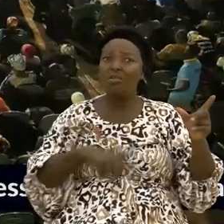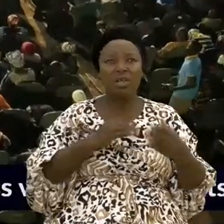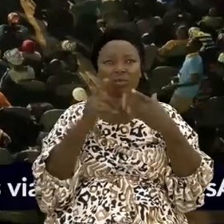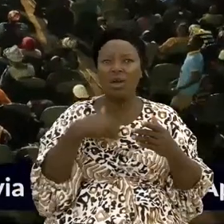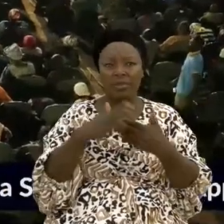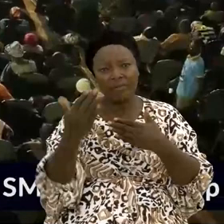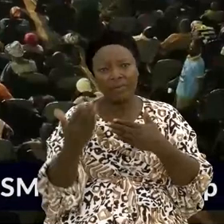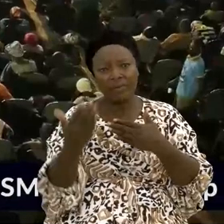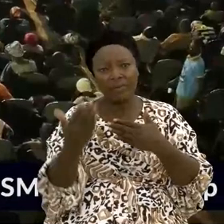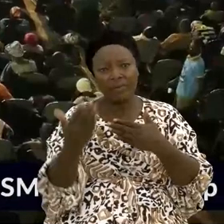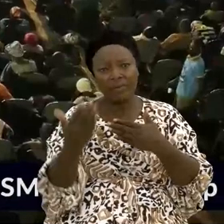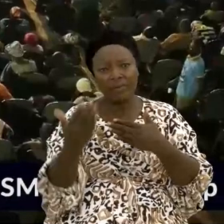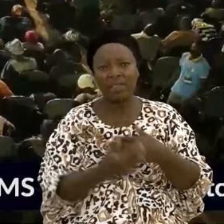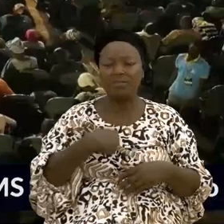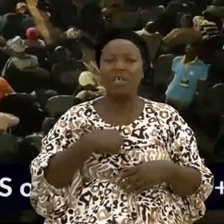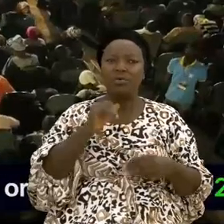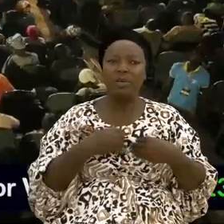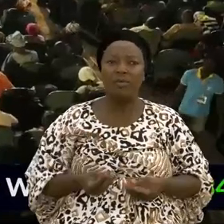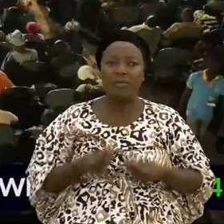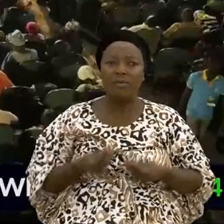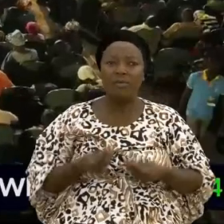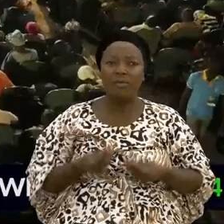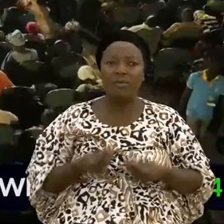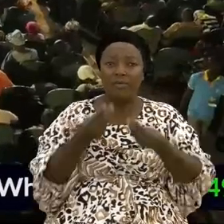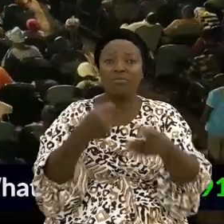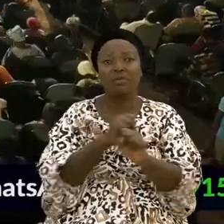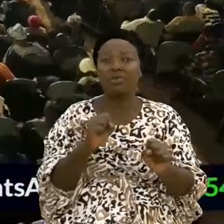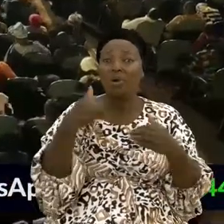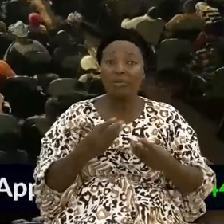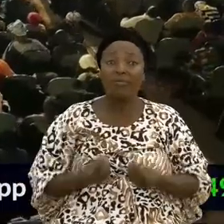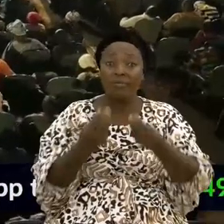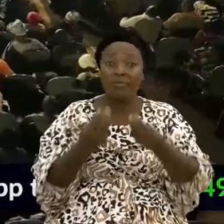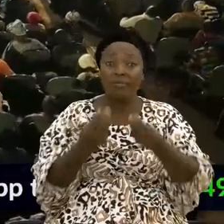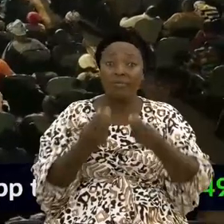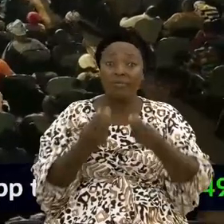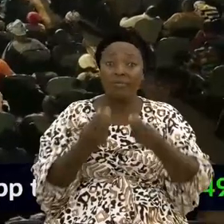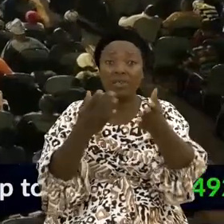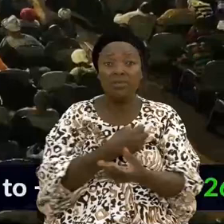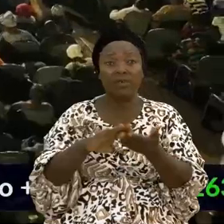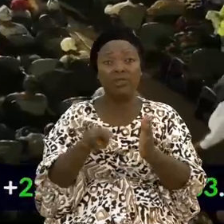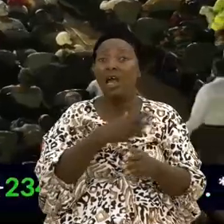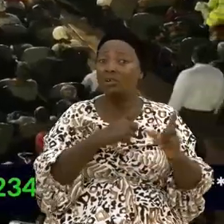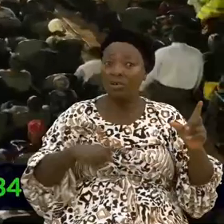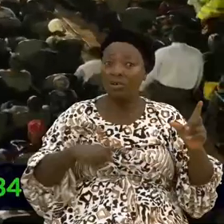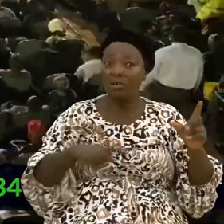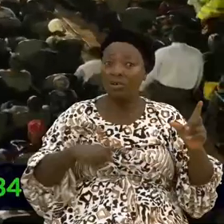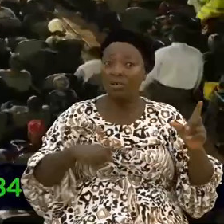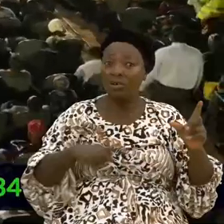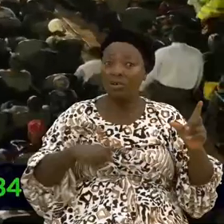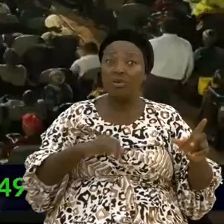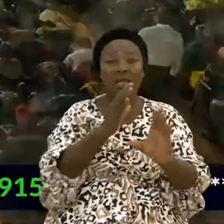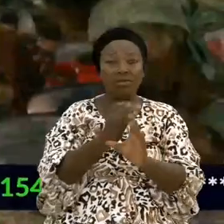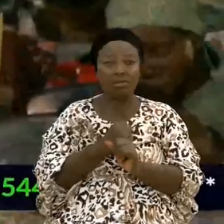You have offered me salvation. You have offered me forgiveness. And Lord, I